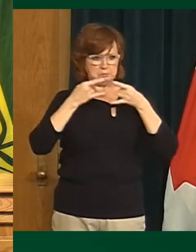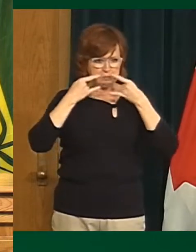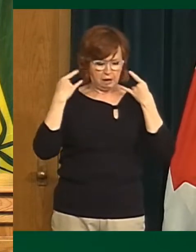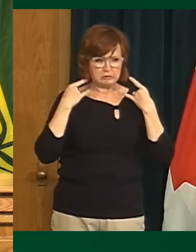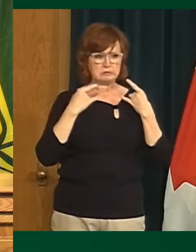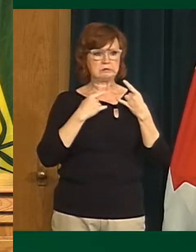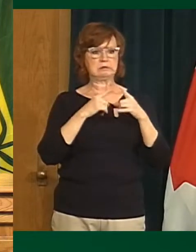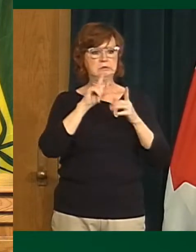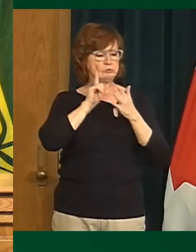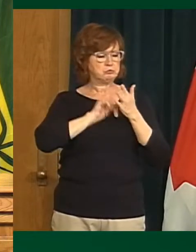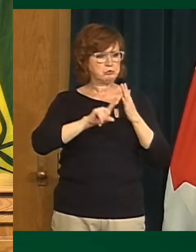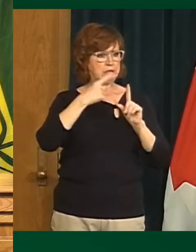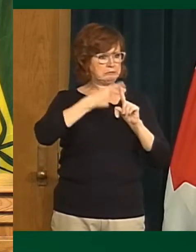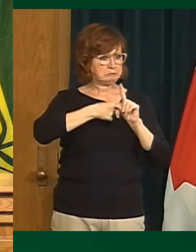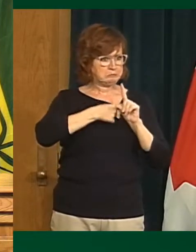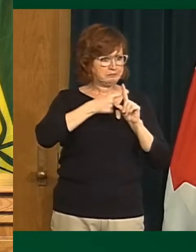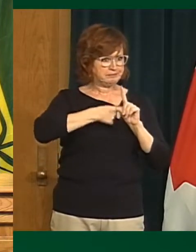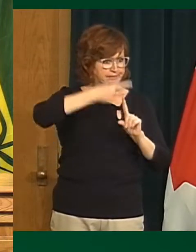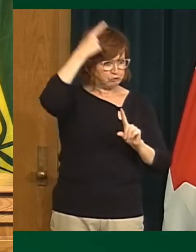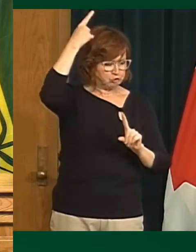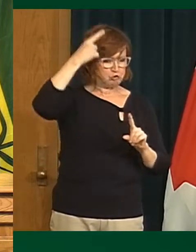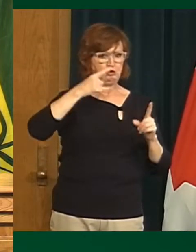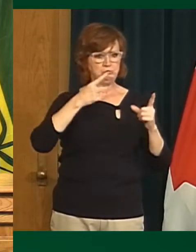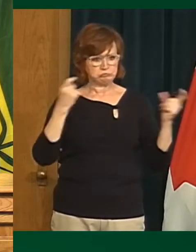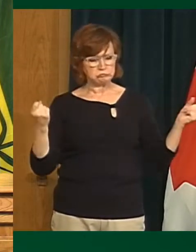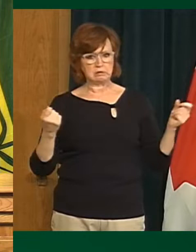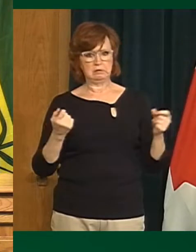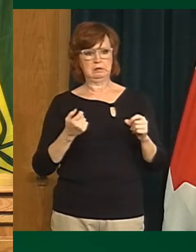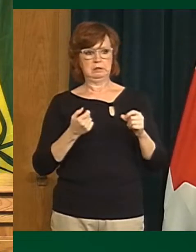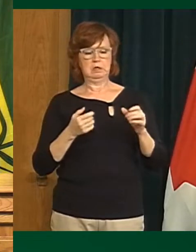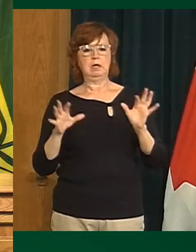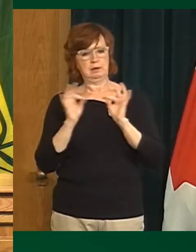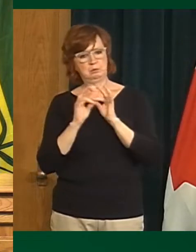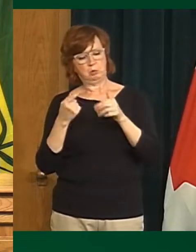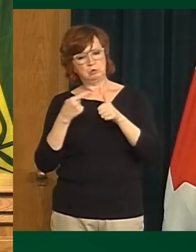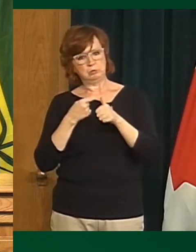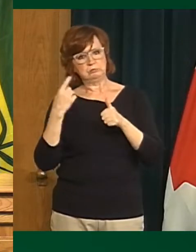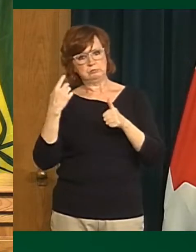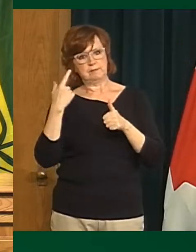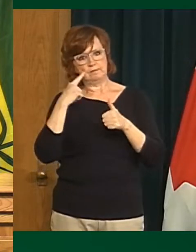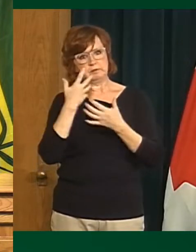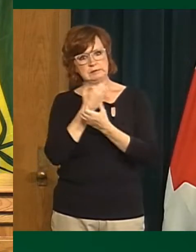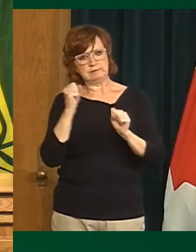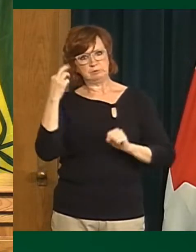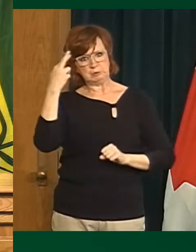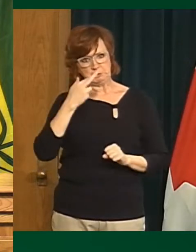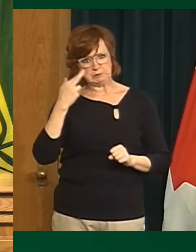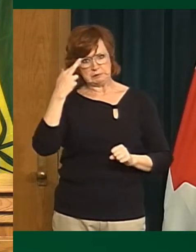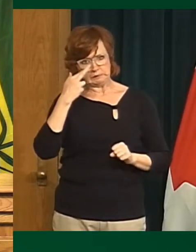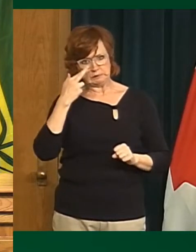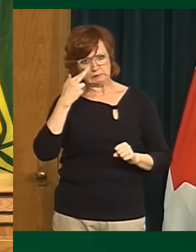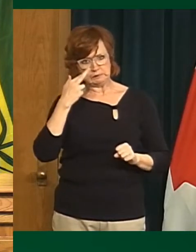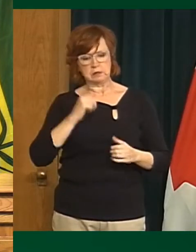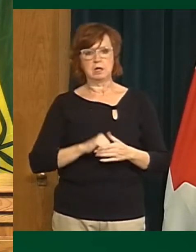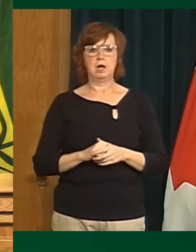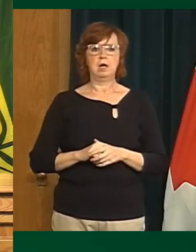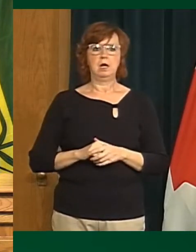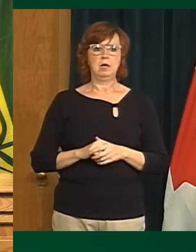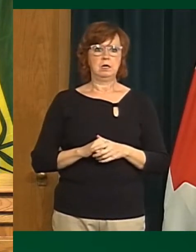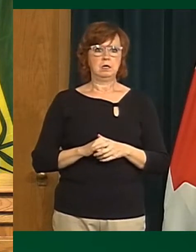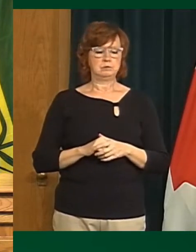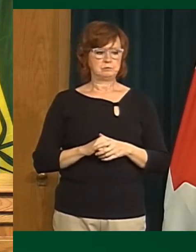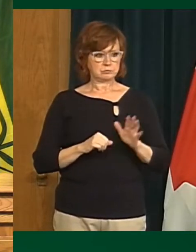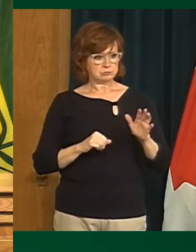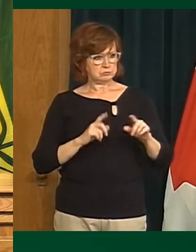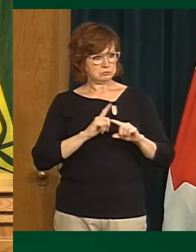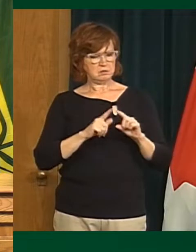is the underlying principle, and that people should be able to access services regardless of location, as long as they're asymptomatic